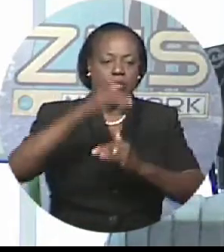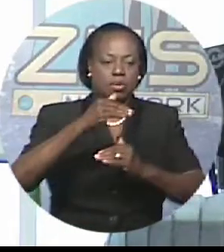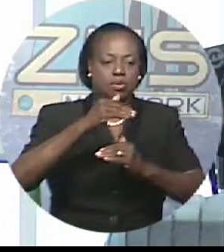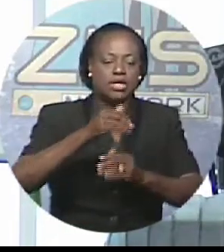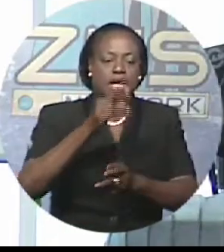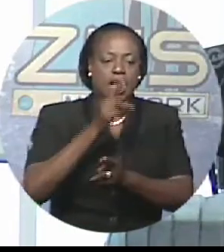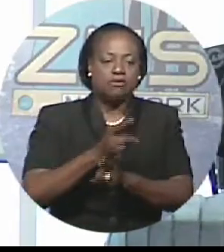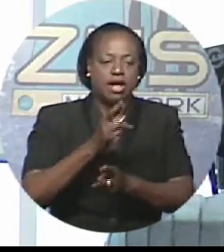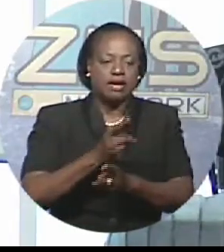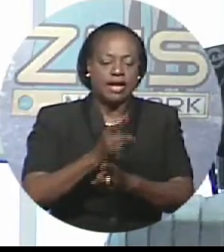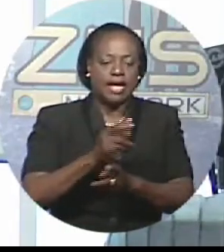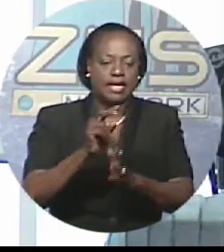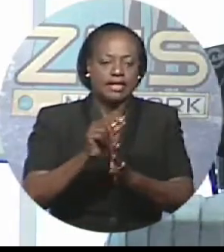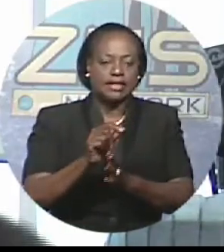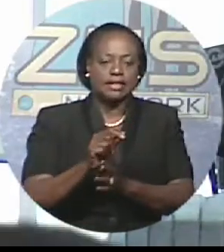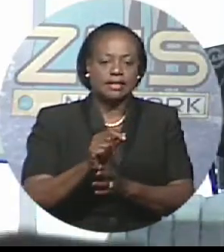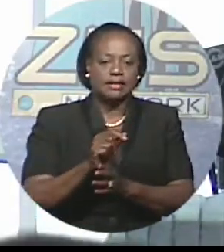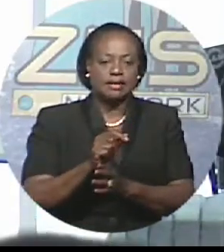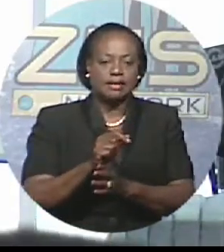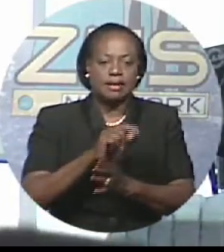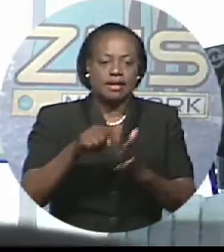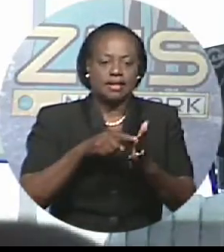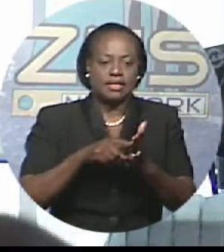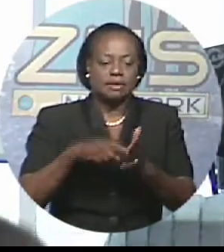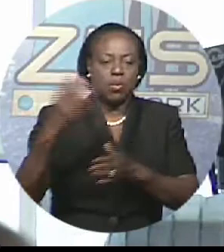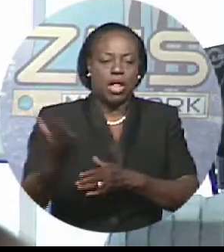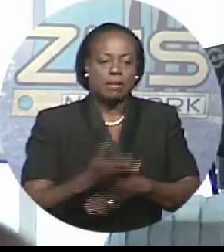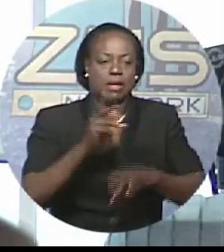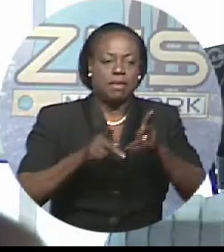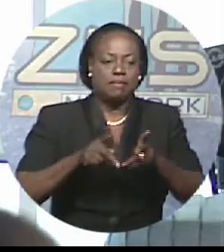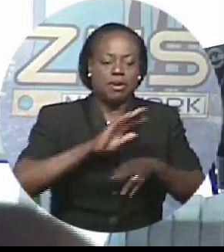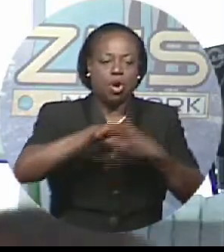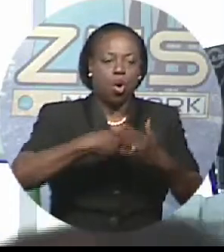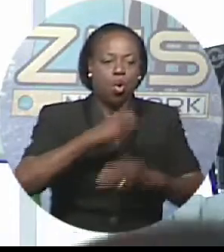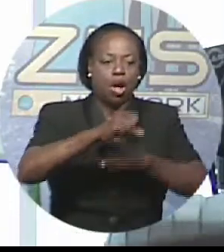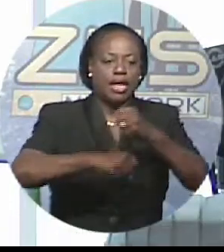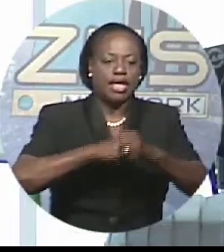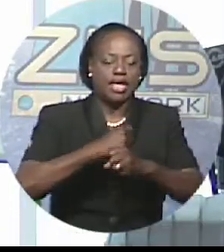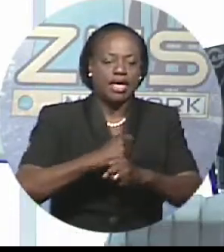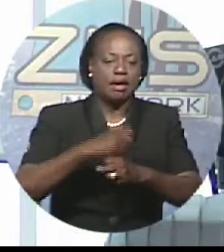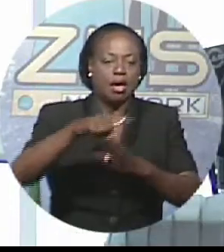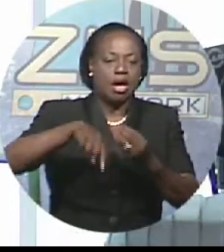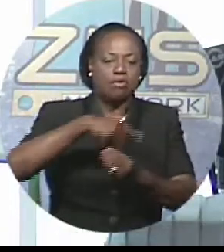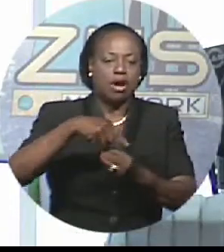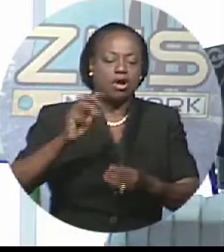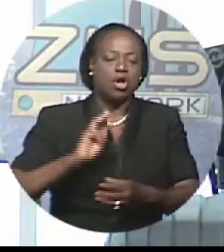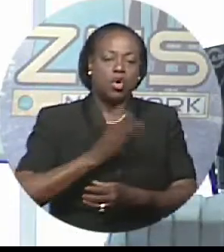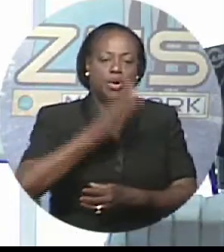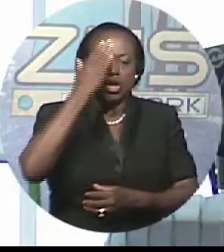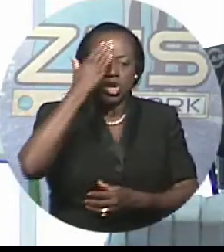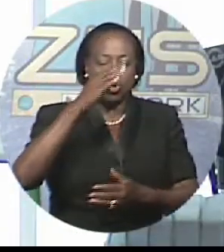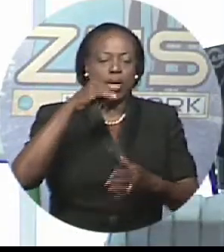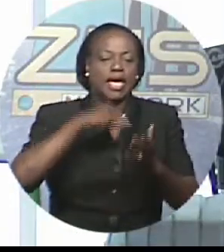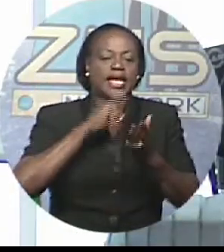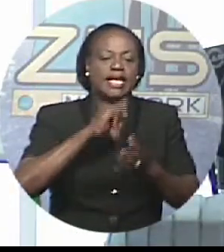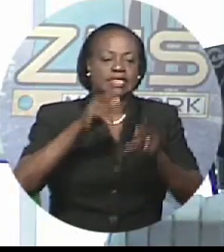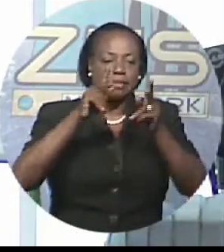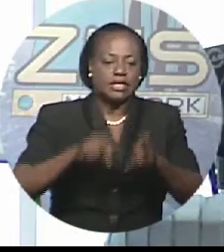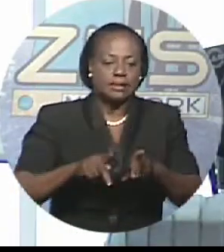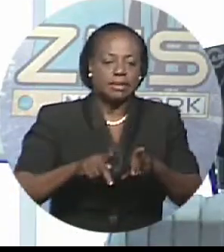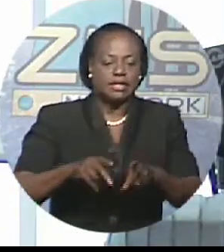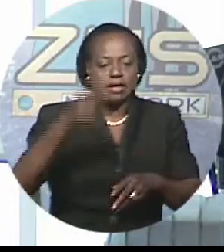confident that its success will lead to many other avenues of growth and development for Andros. In addition to agriculture, the